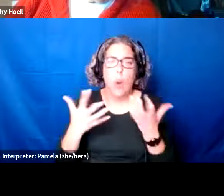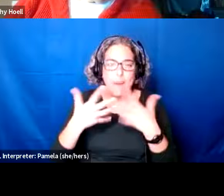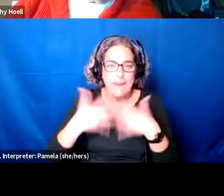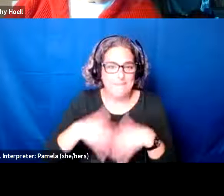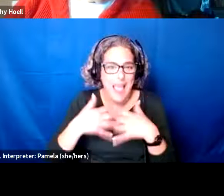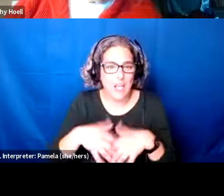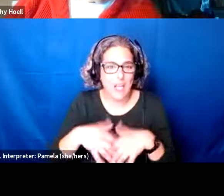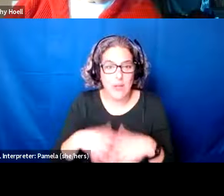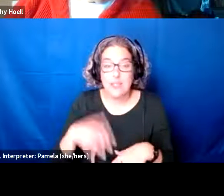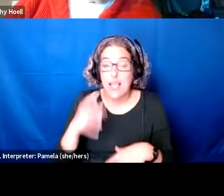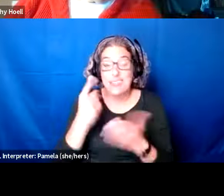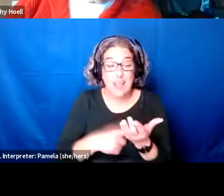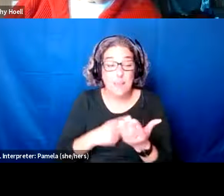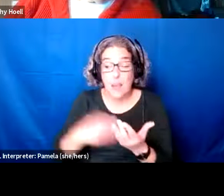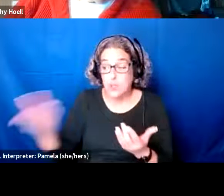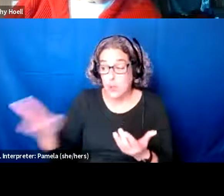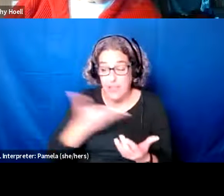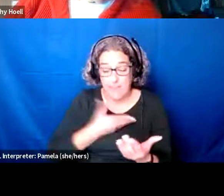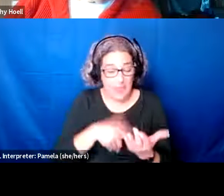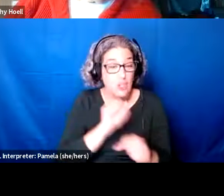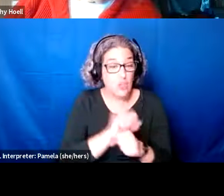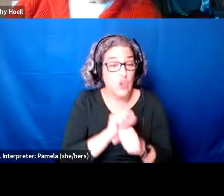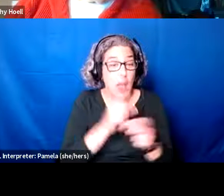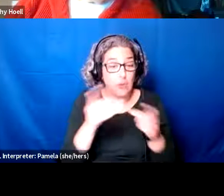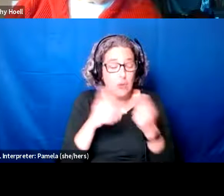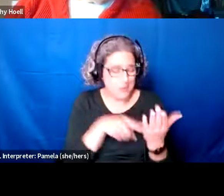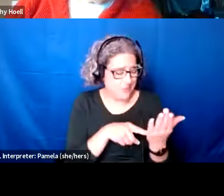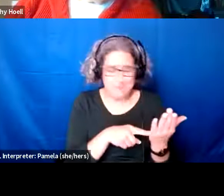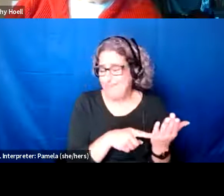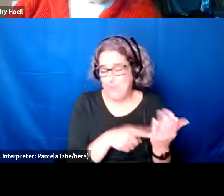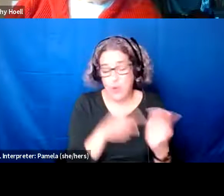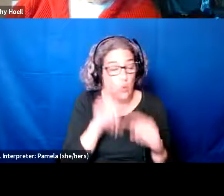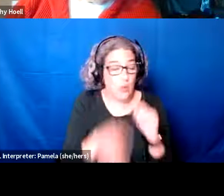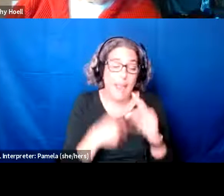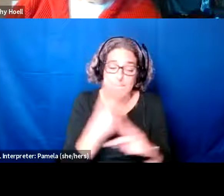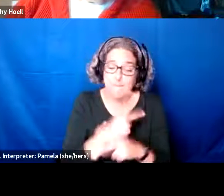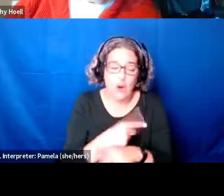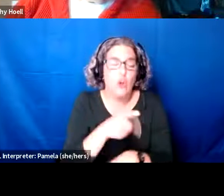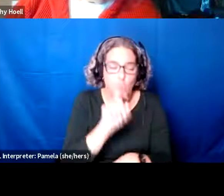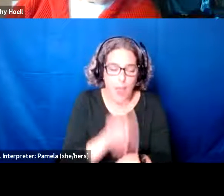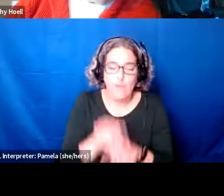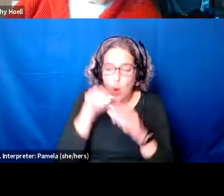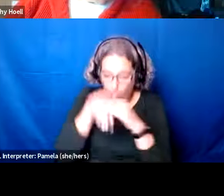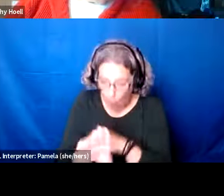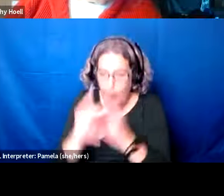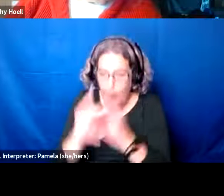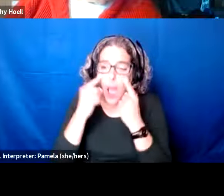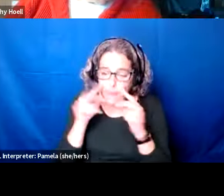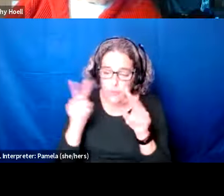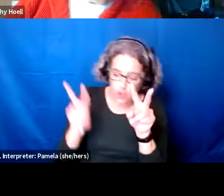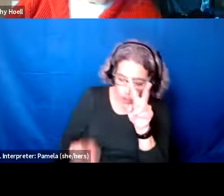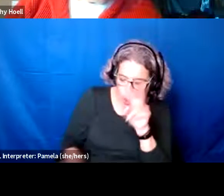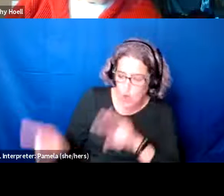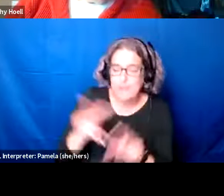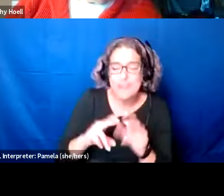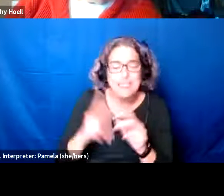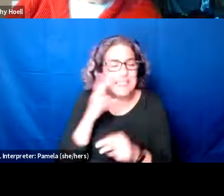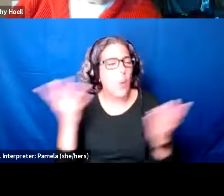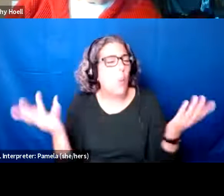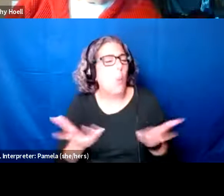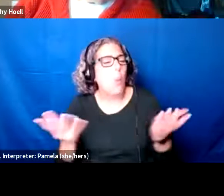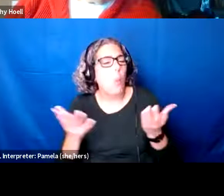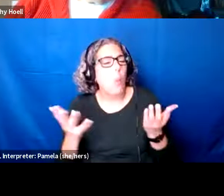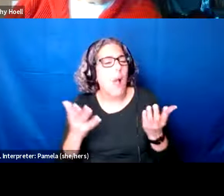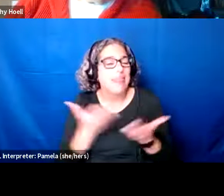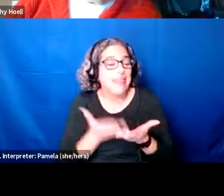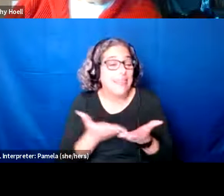descriptions, you cannot figure out what they truly do. You have to get in there and see it. You have to observe. You have to see what pieces